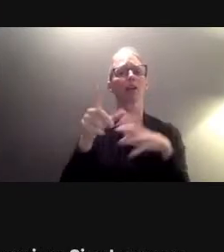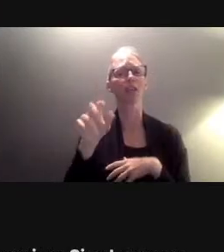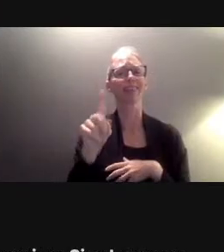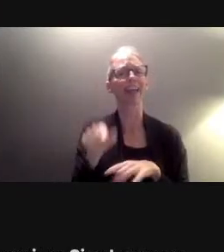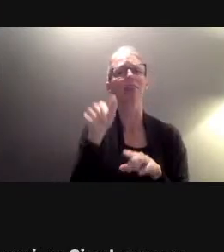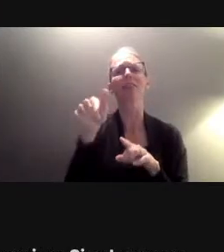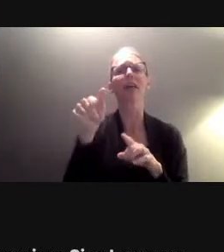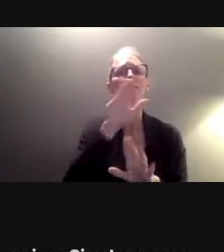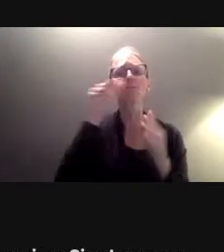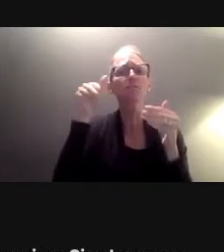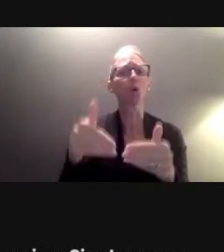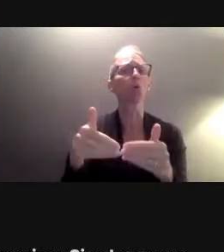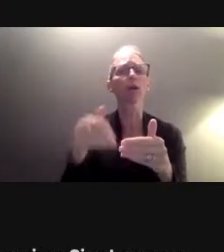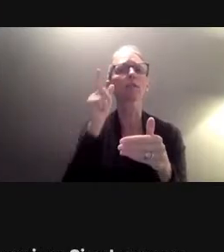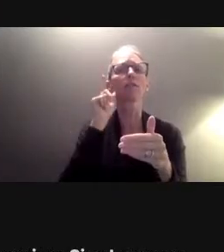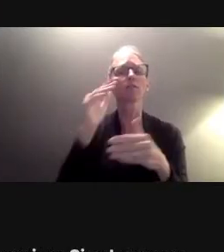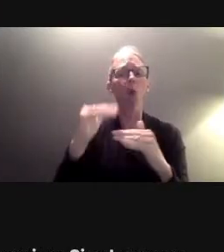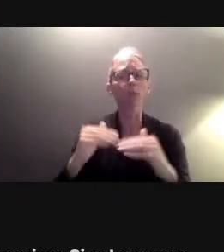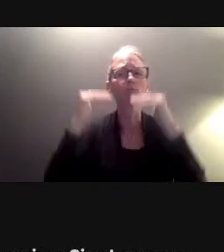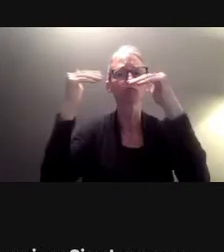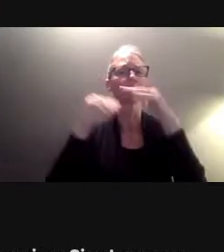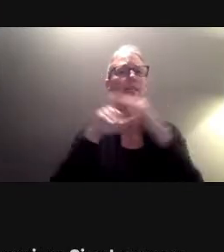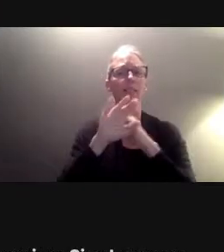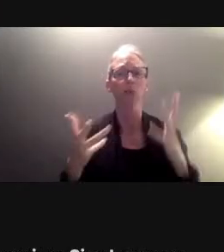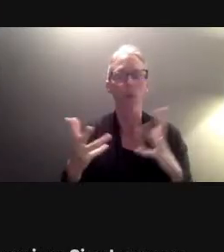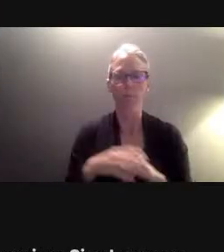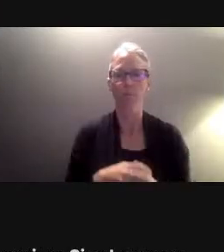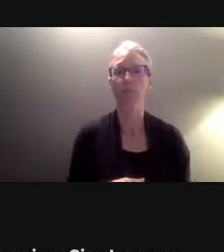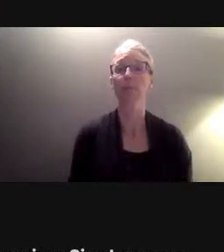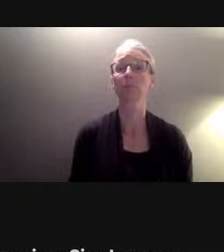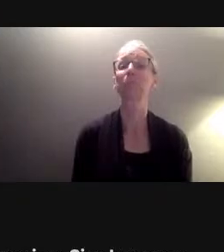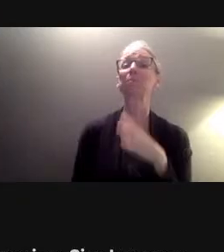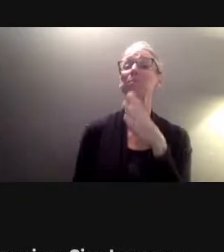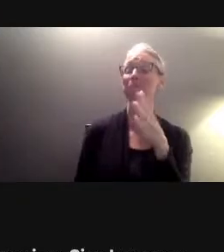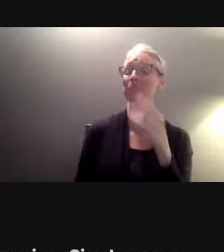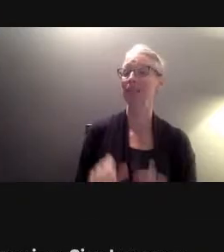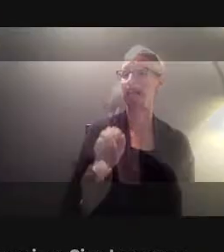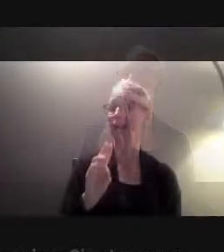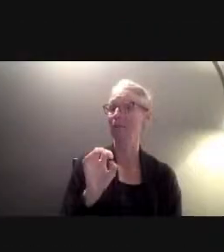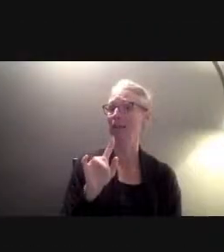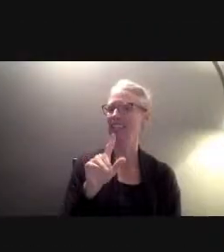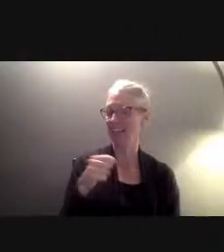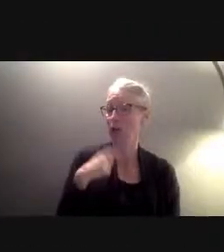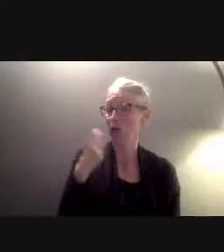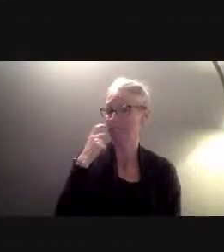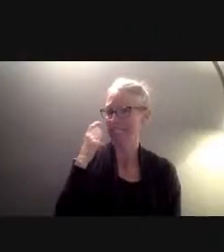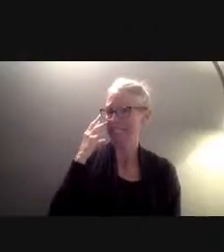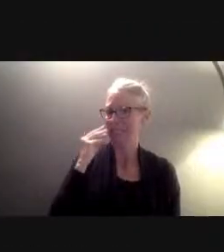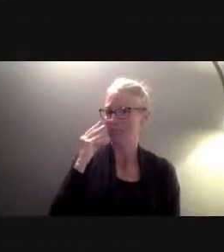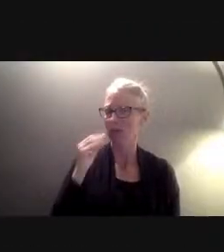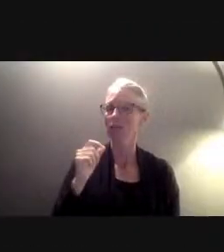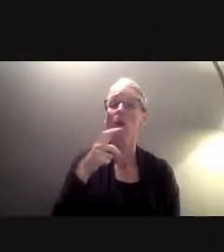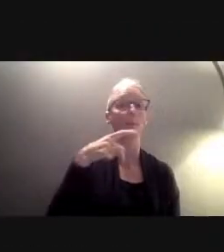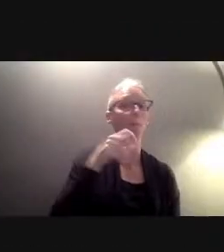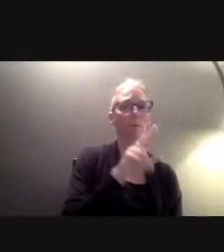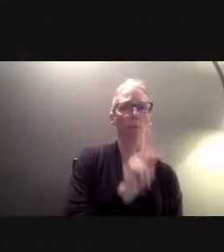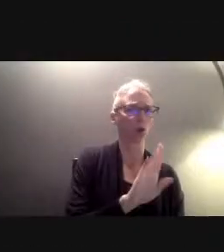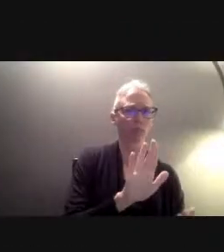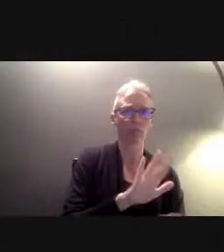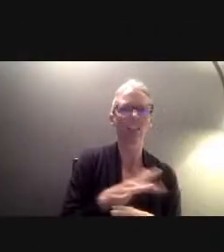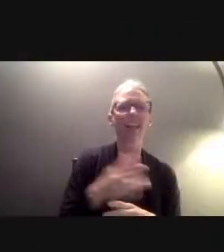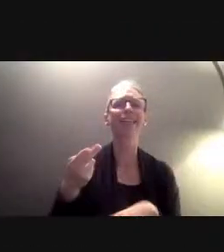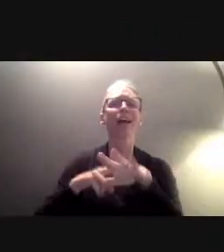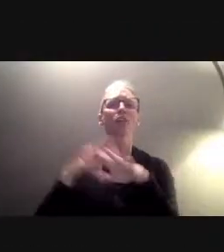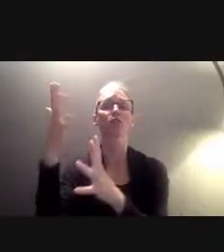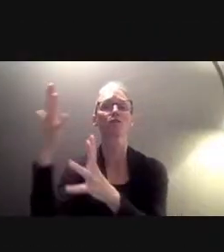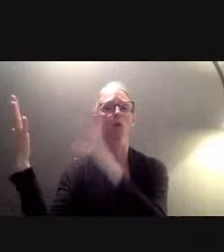Actually, I experienced this the other day. It wasn't in a national park, but it was in a national forest. And I was on a trailhead,